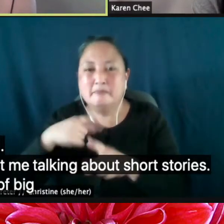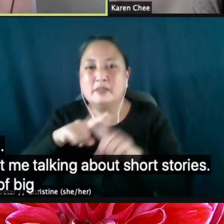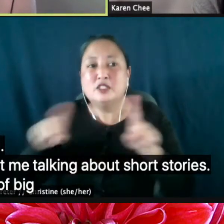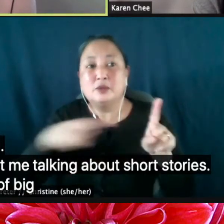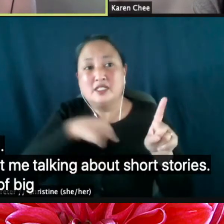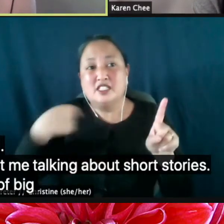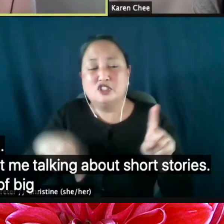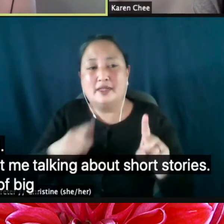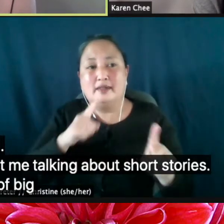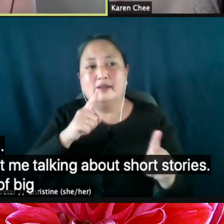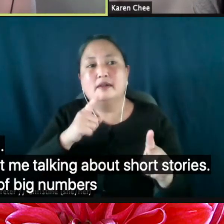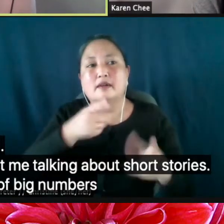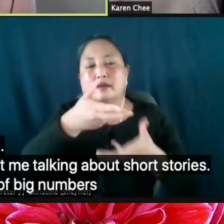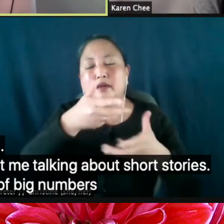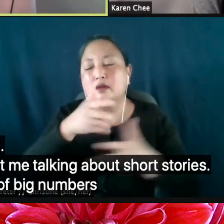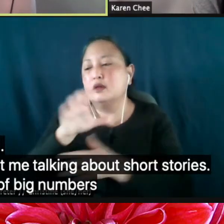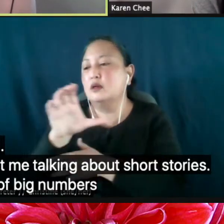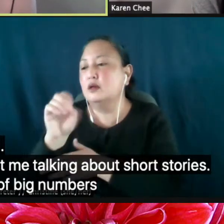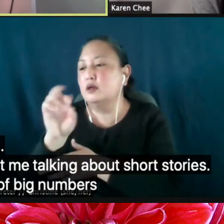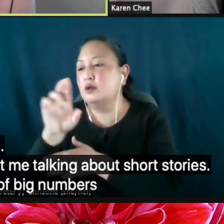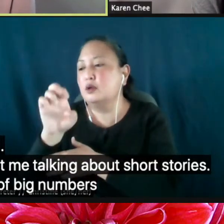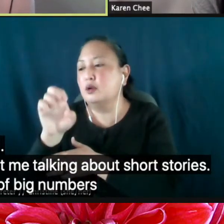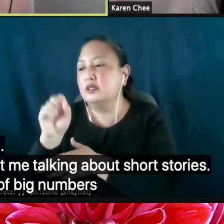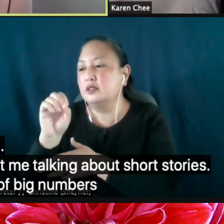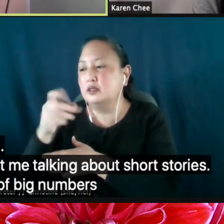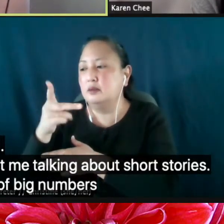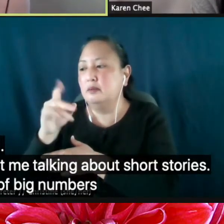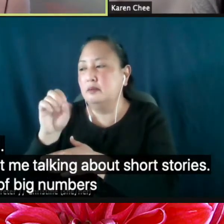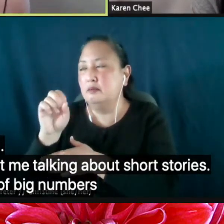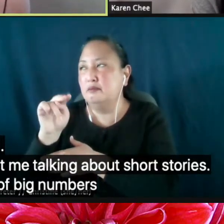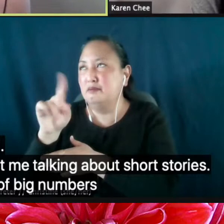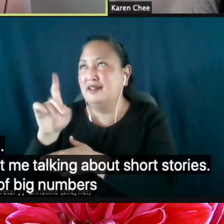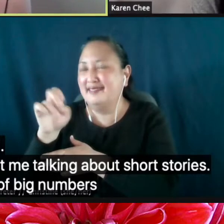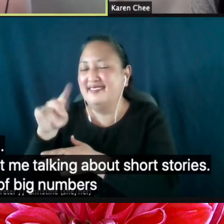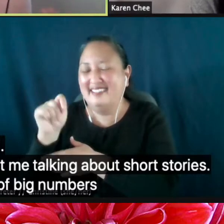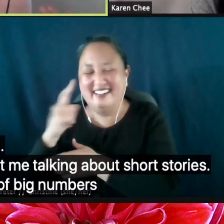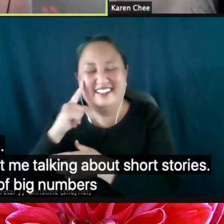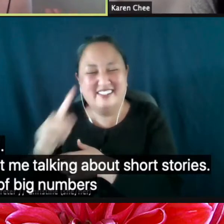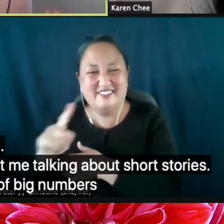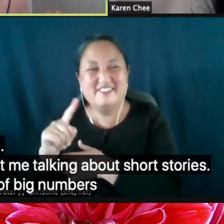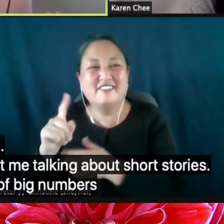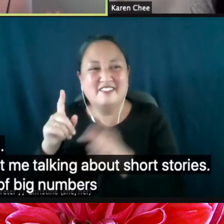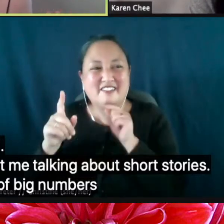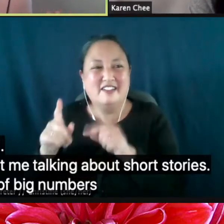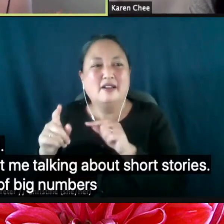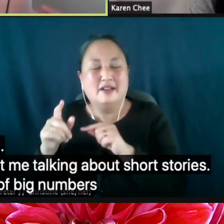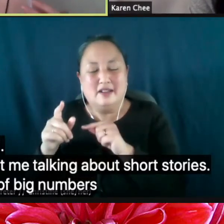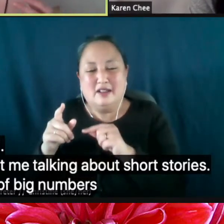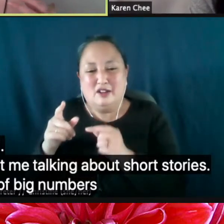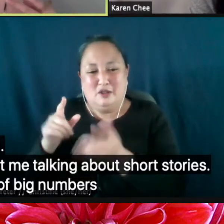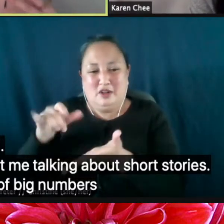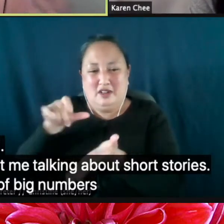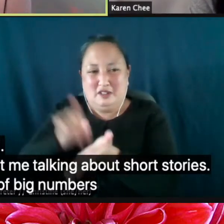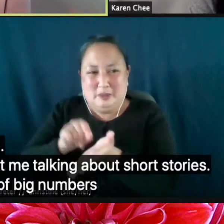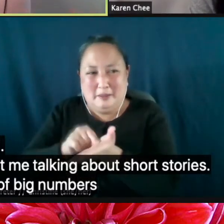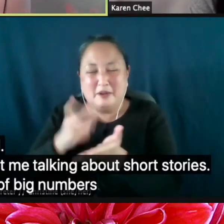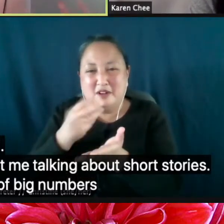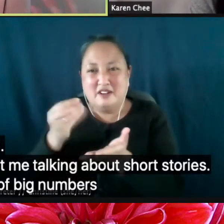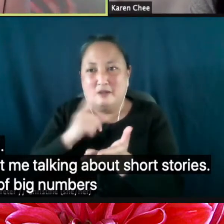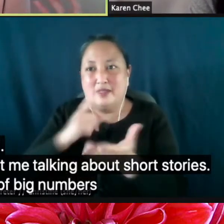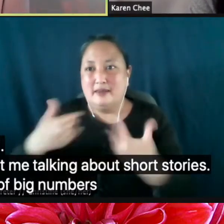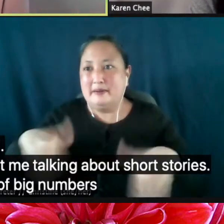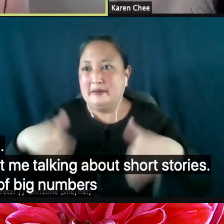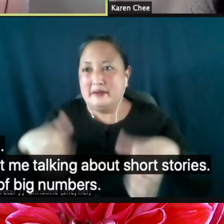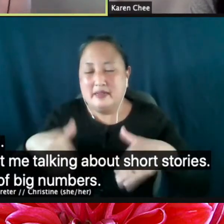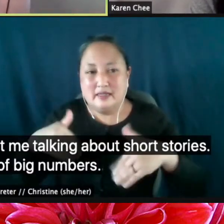correspondent, I think, for the Wall Street Journal. So a lot of the stories take place in China, some of them take place in the US and Europe, but it's just like, it's like exuberant,